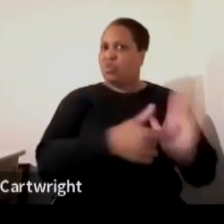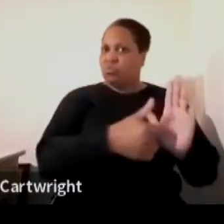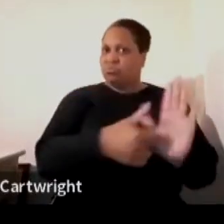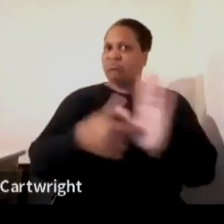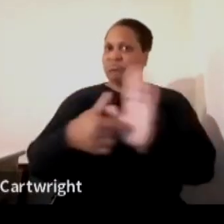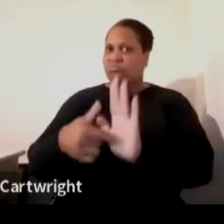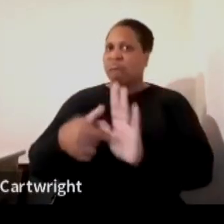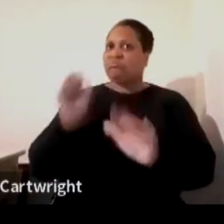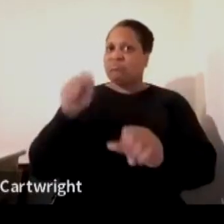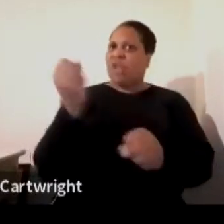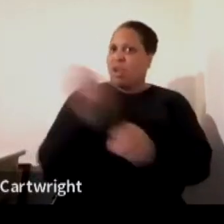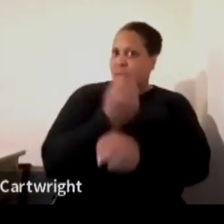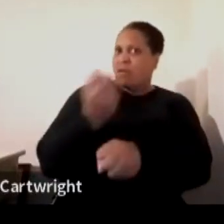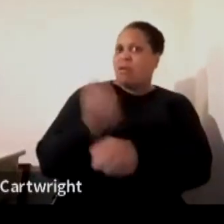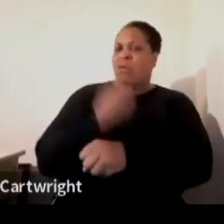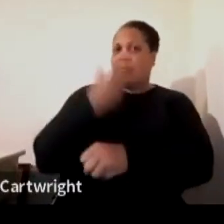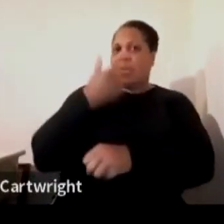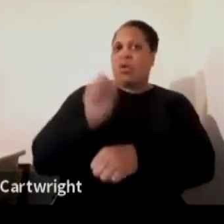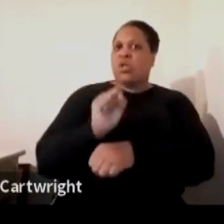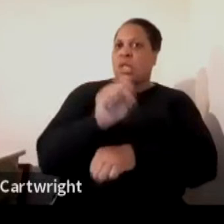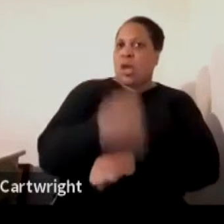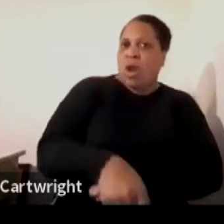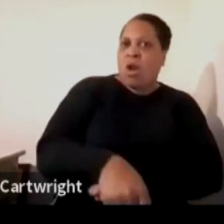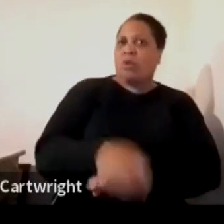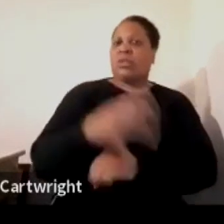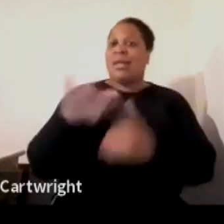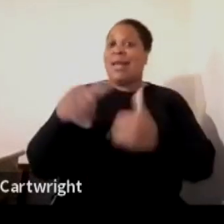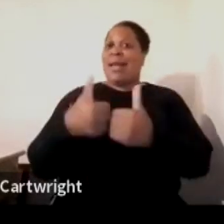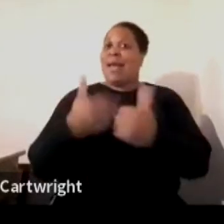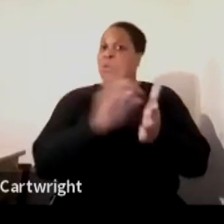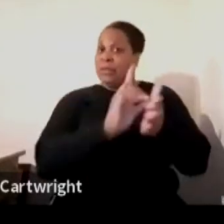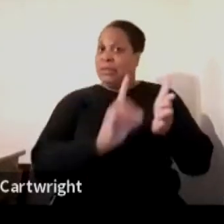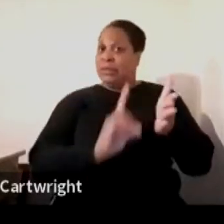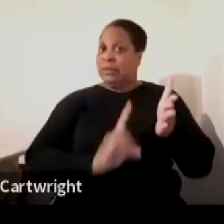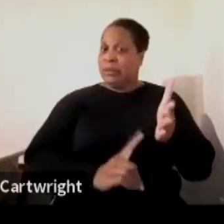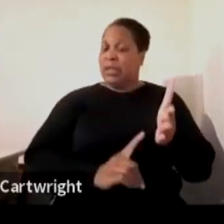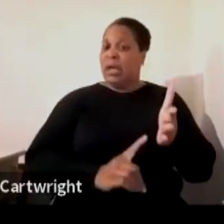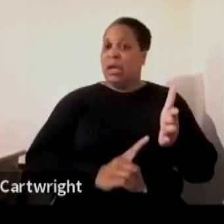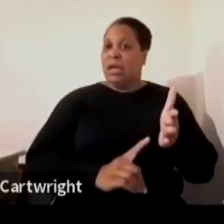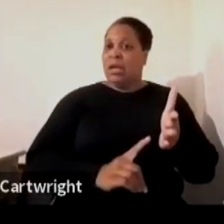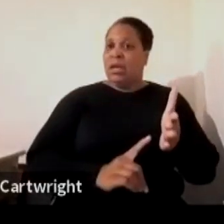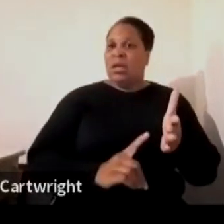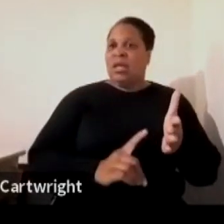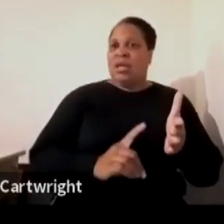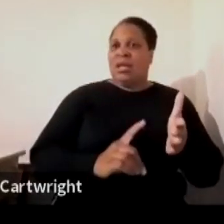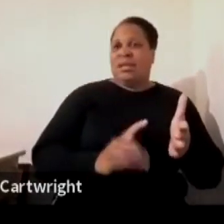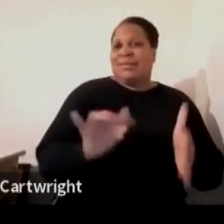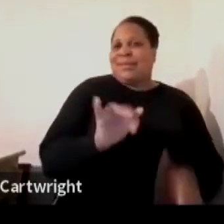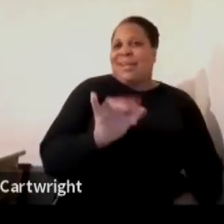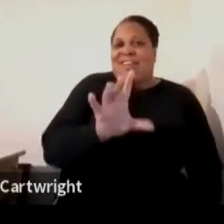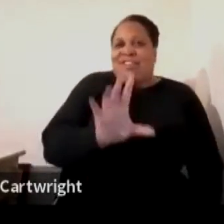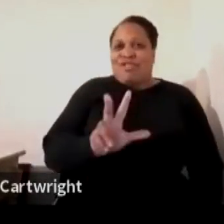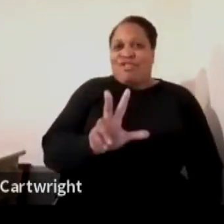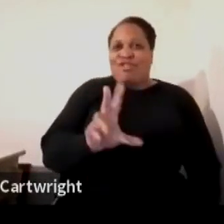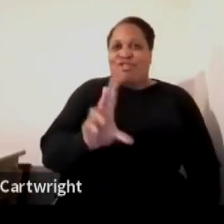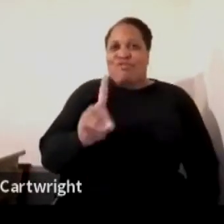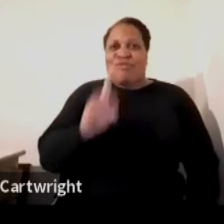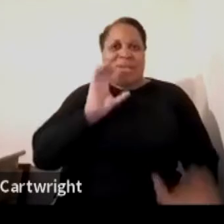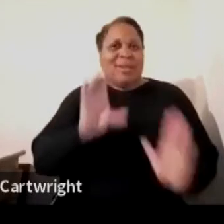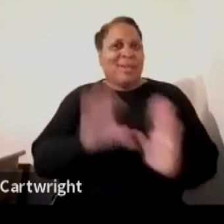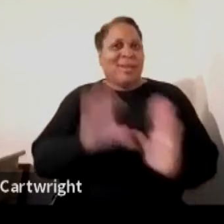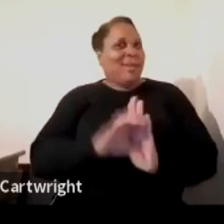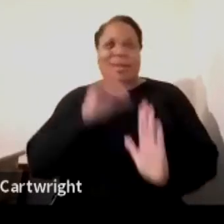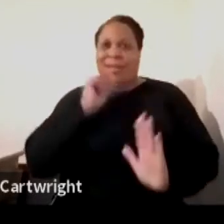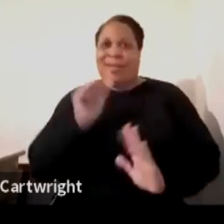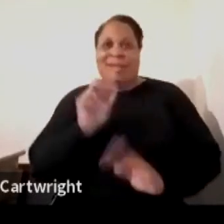cover it, because the way these things are designed is it's a 3D image. It's not just a 2D